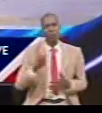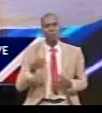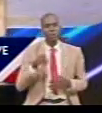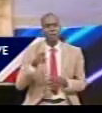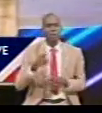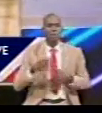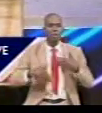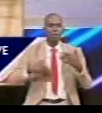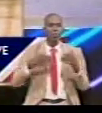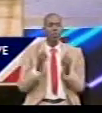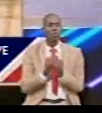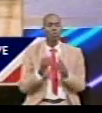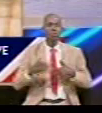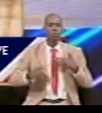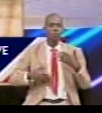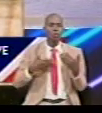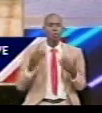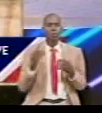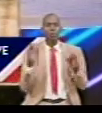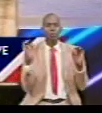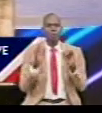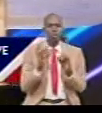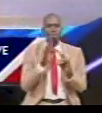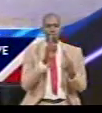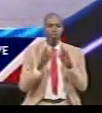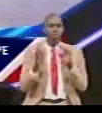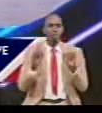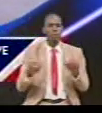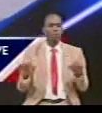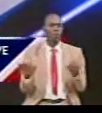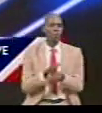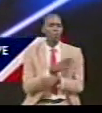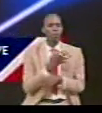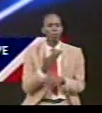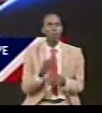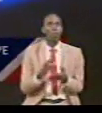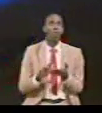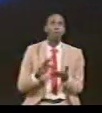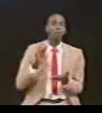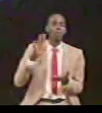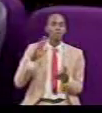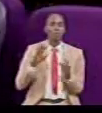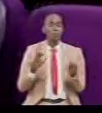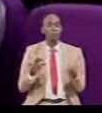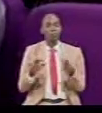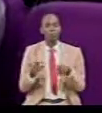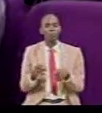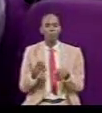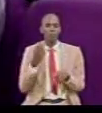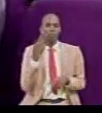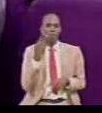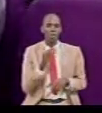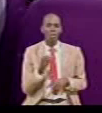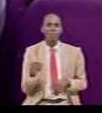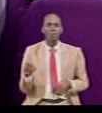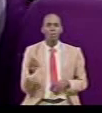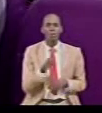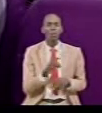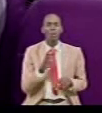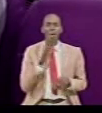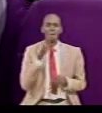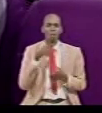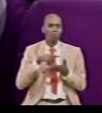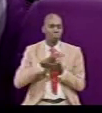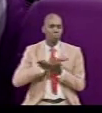unspeakable, full of glory. Verse 22. In verse 22, seeing ye have